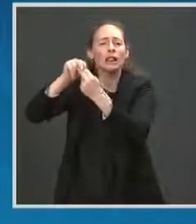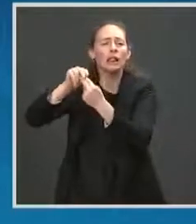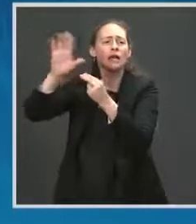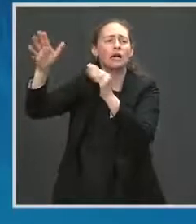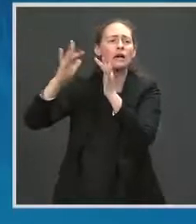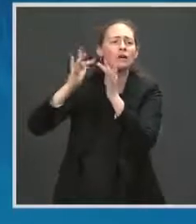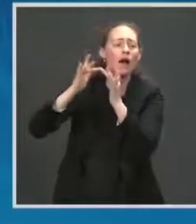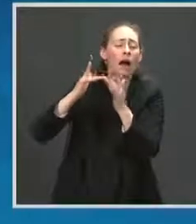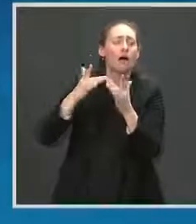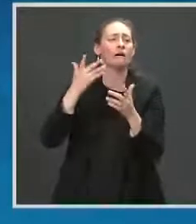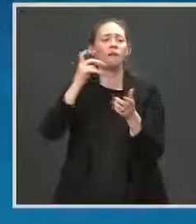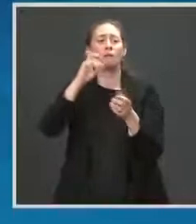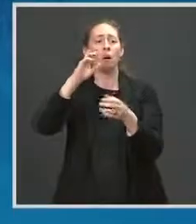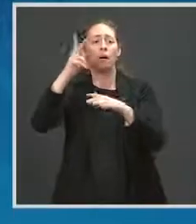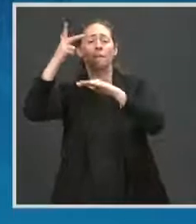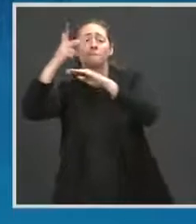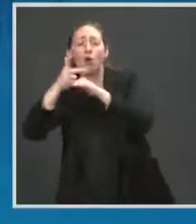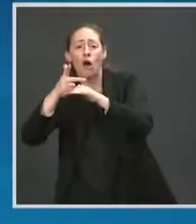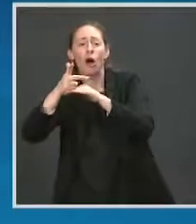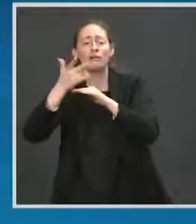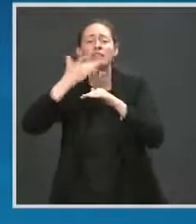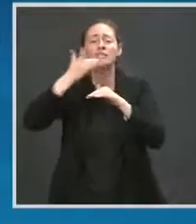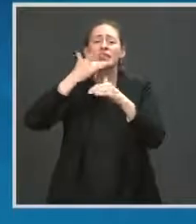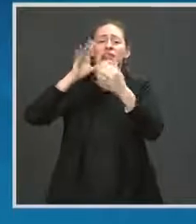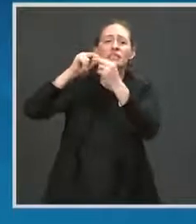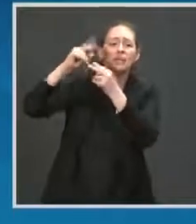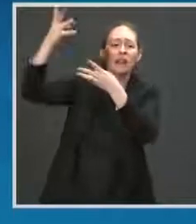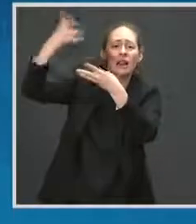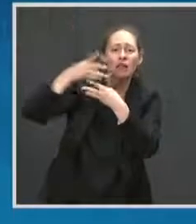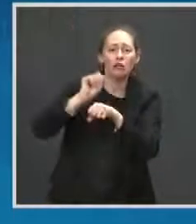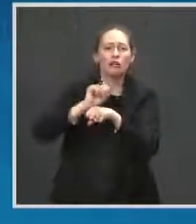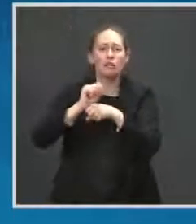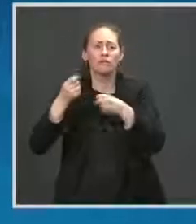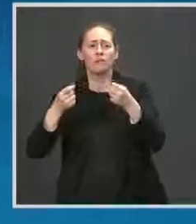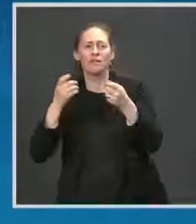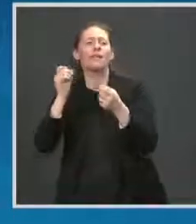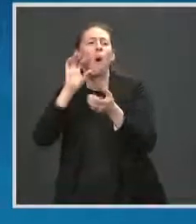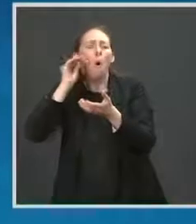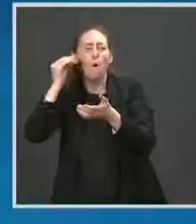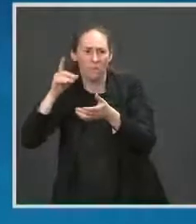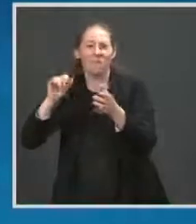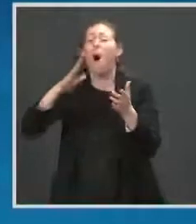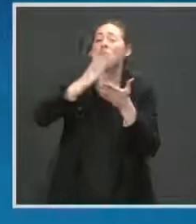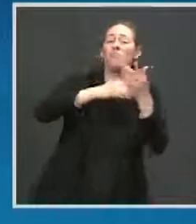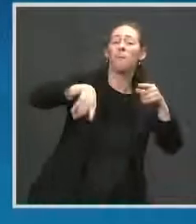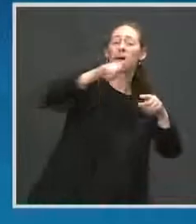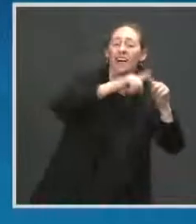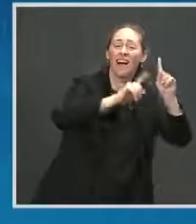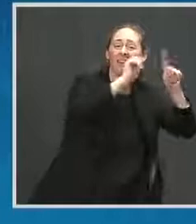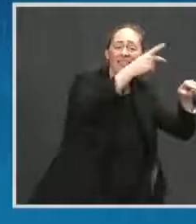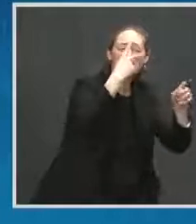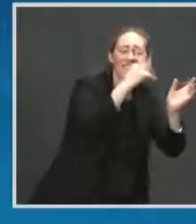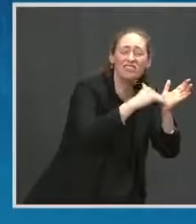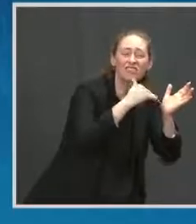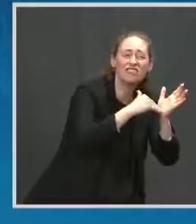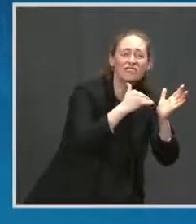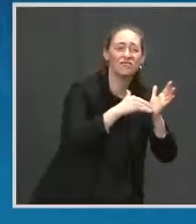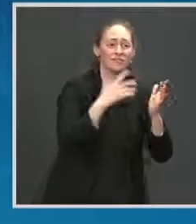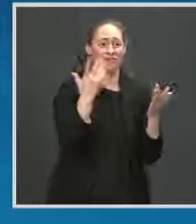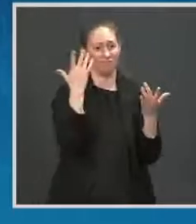Wi-Fi. Seniors who haven't seen their doctor because in the middle of a